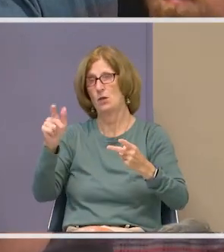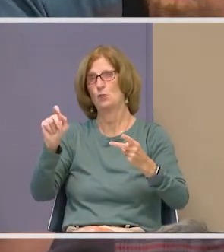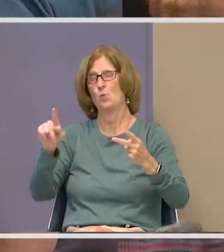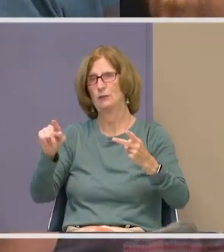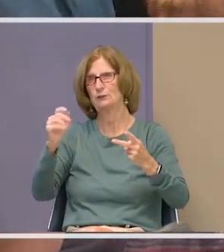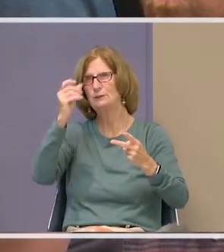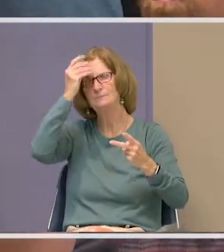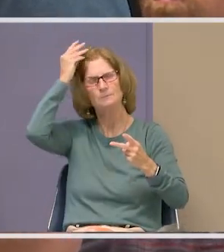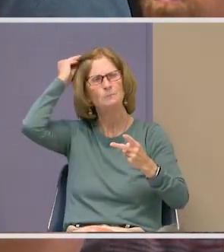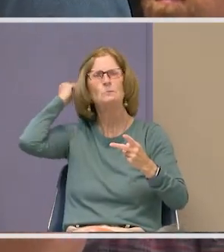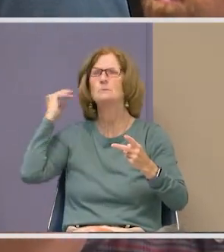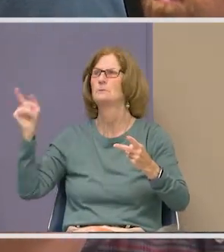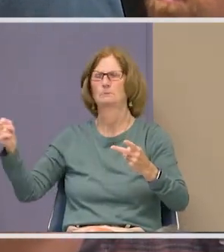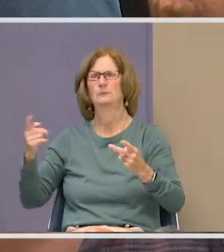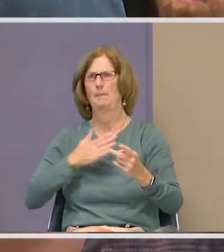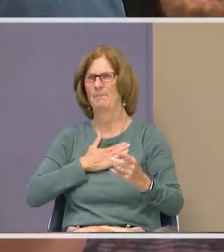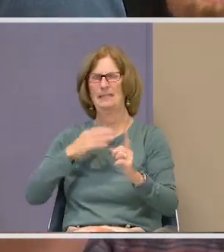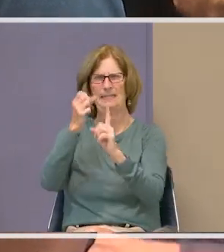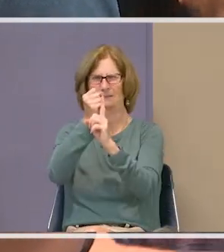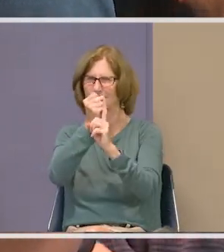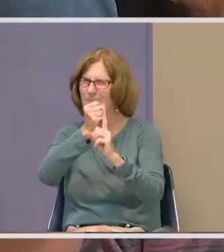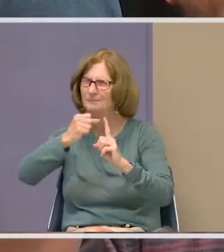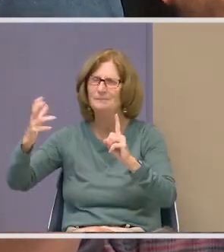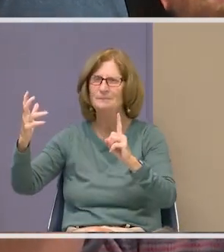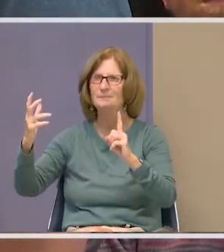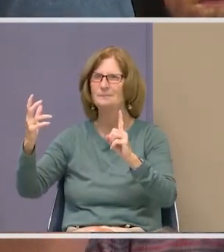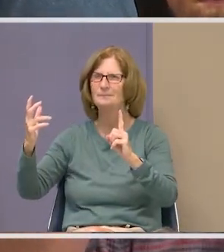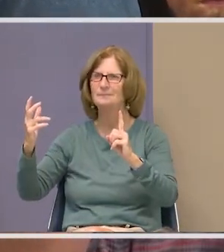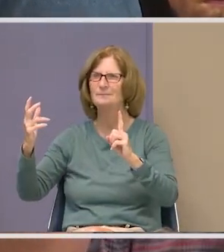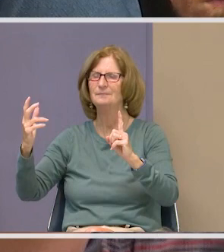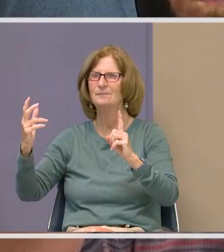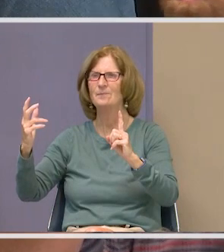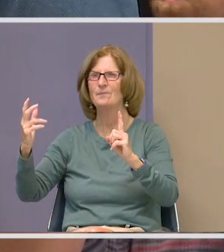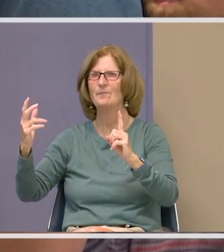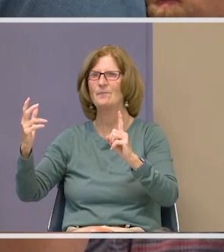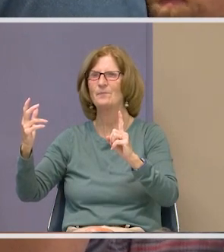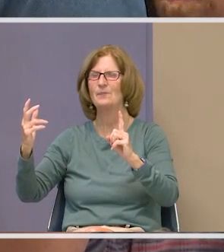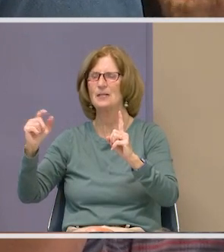little bit more explanation about the